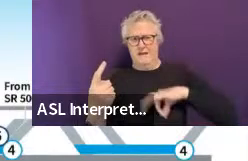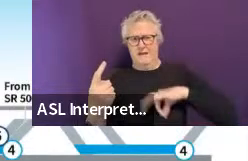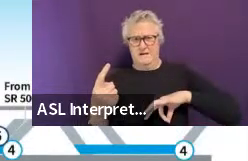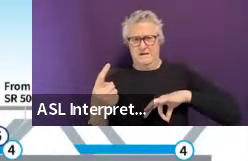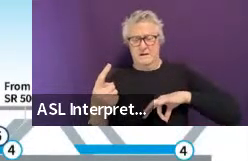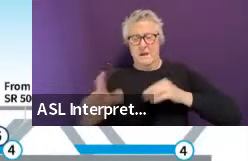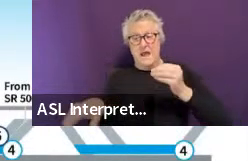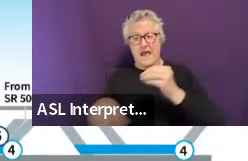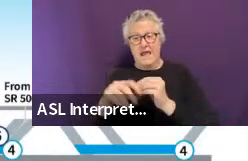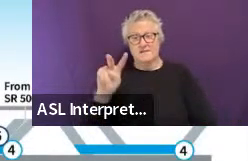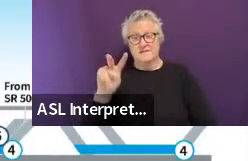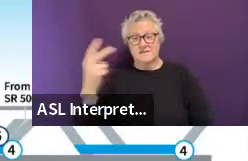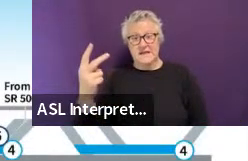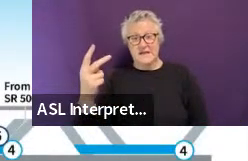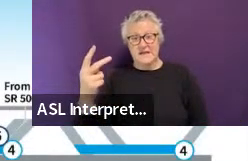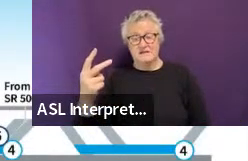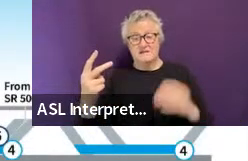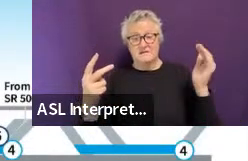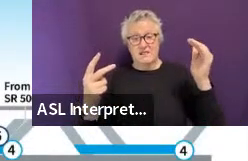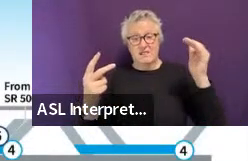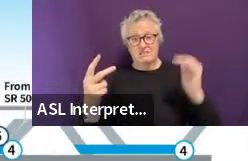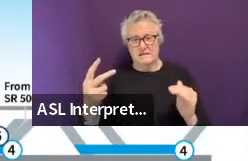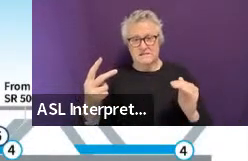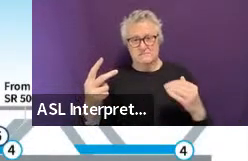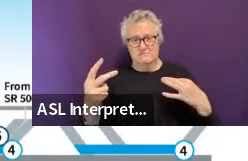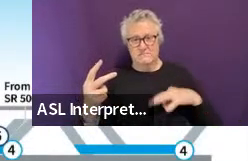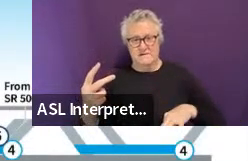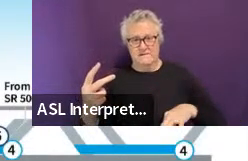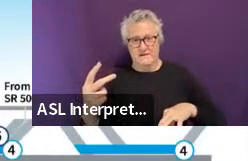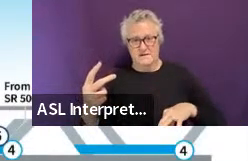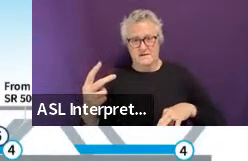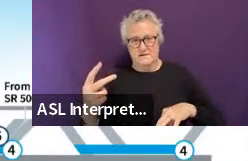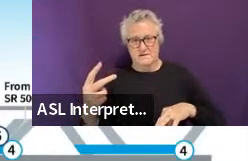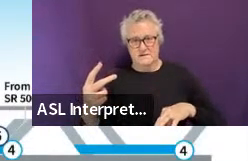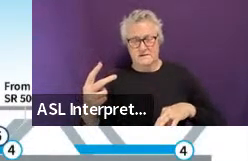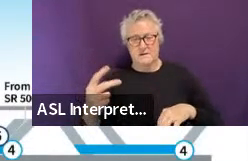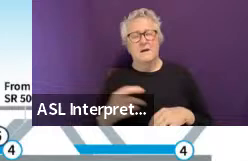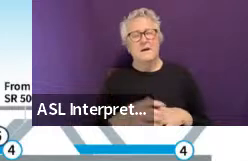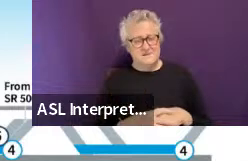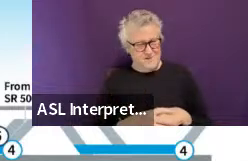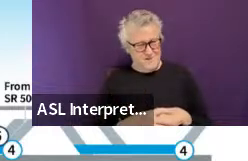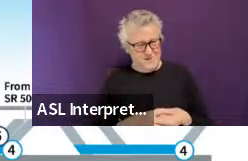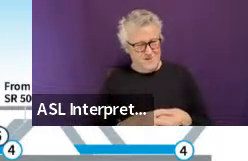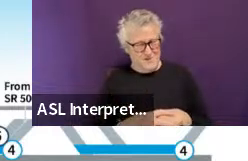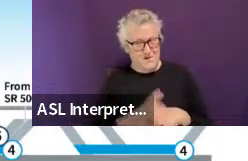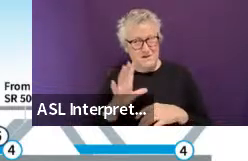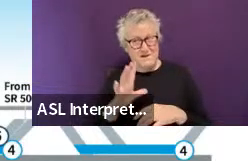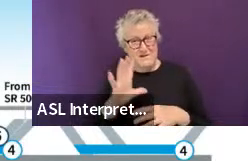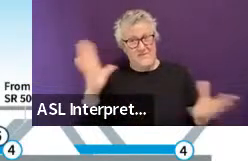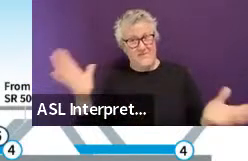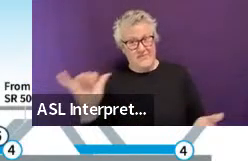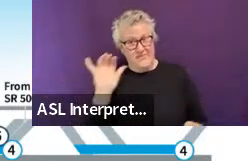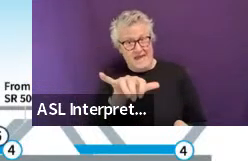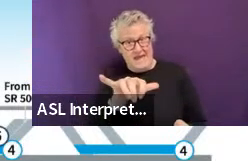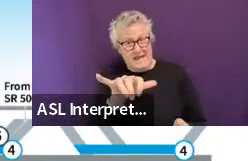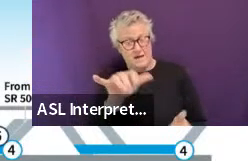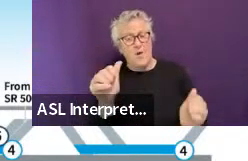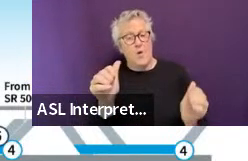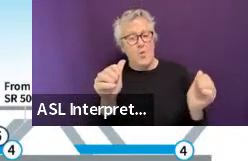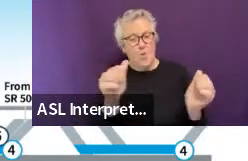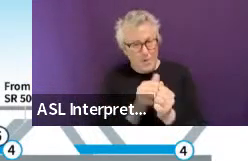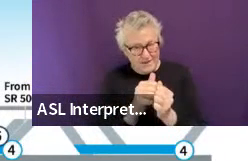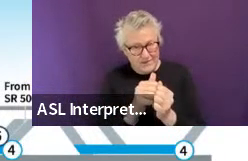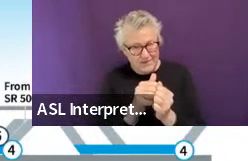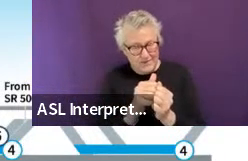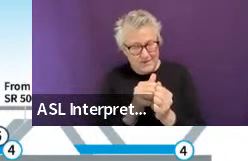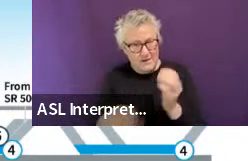is a declining benefit. So when we combine that with tolling, what is the